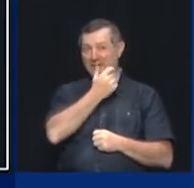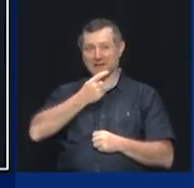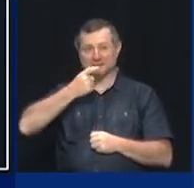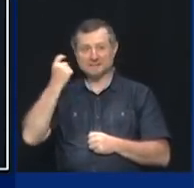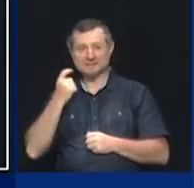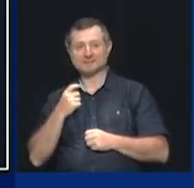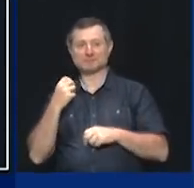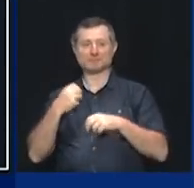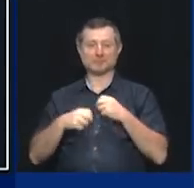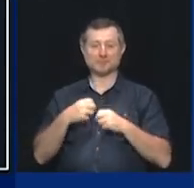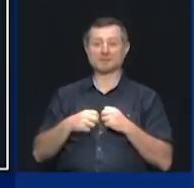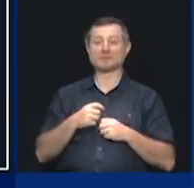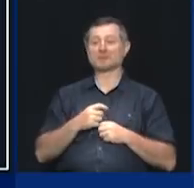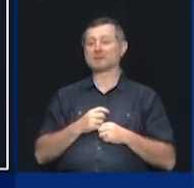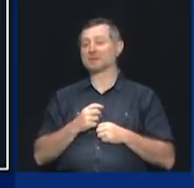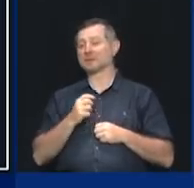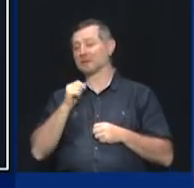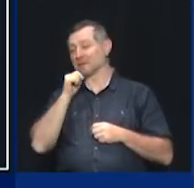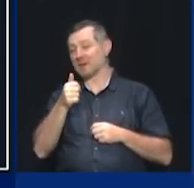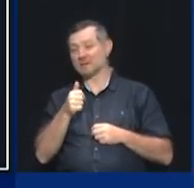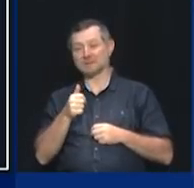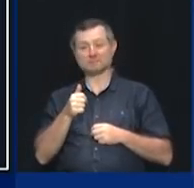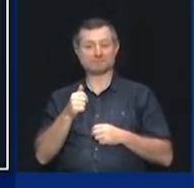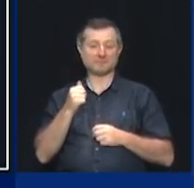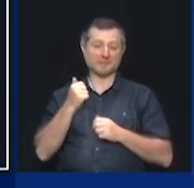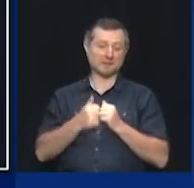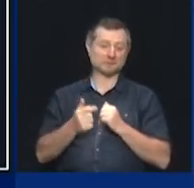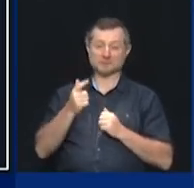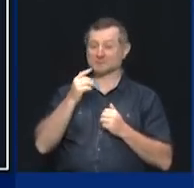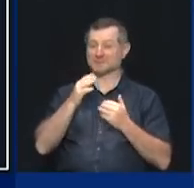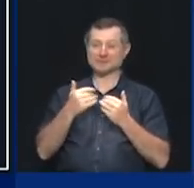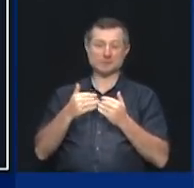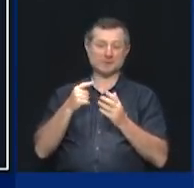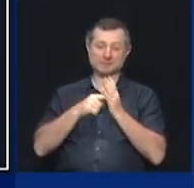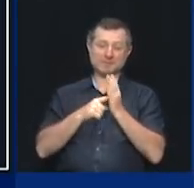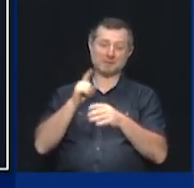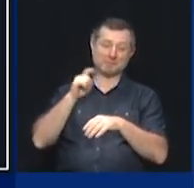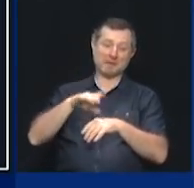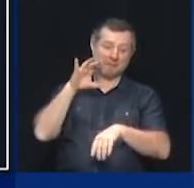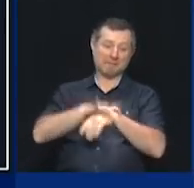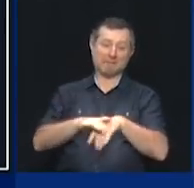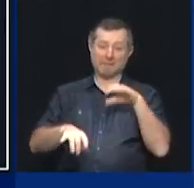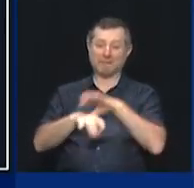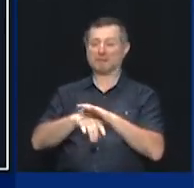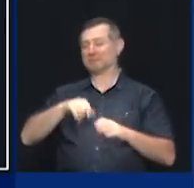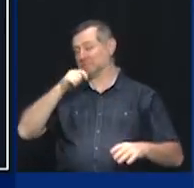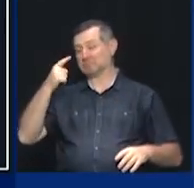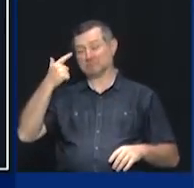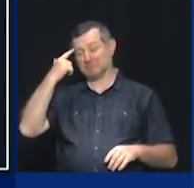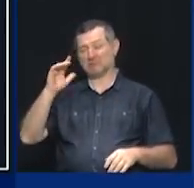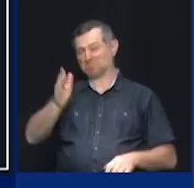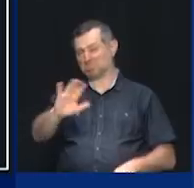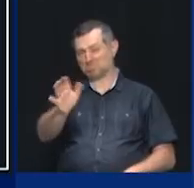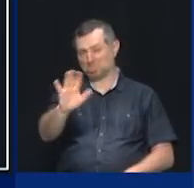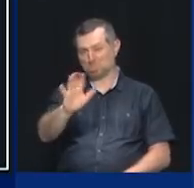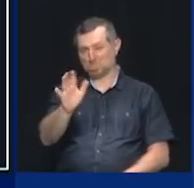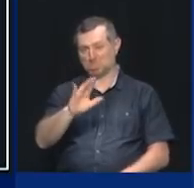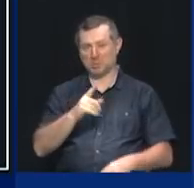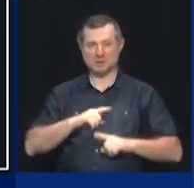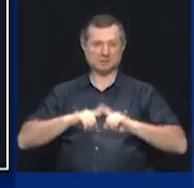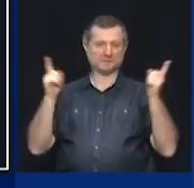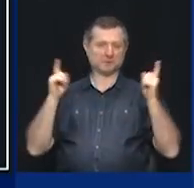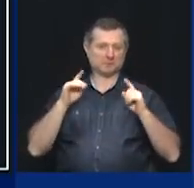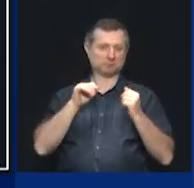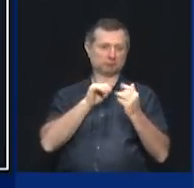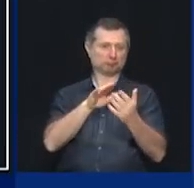Not everything requires handcuffs and a gun. It has to be a different approach to actually